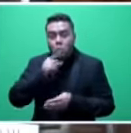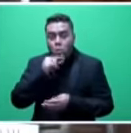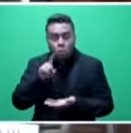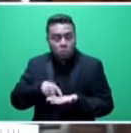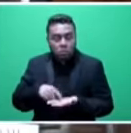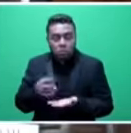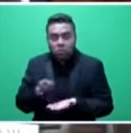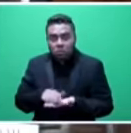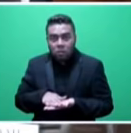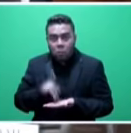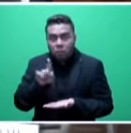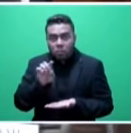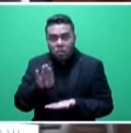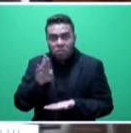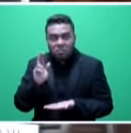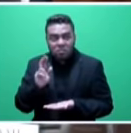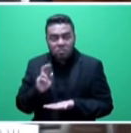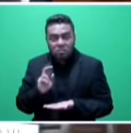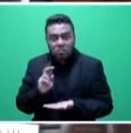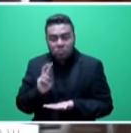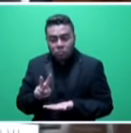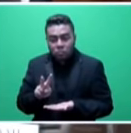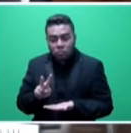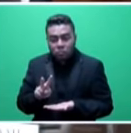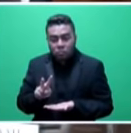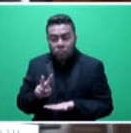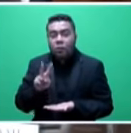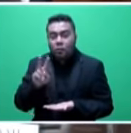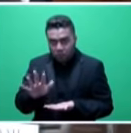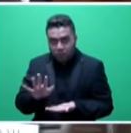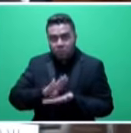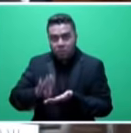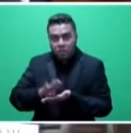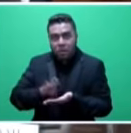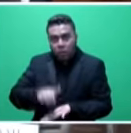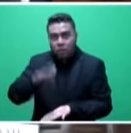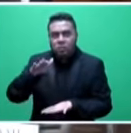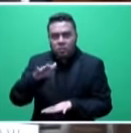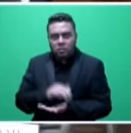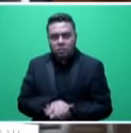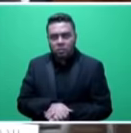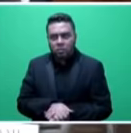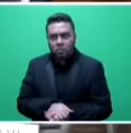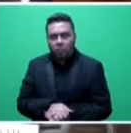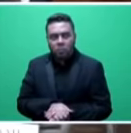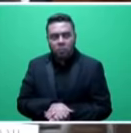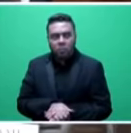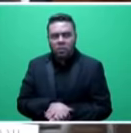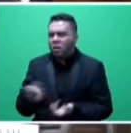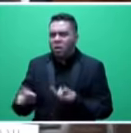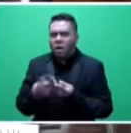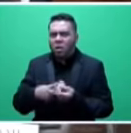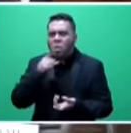increased by 0.8 billion from the 0.6 billion before. Domestic loan and all those